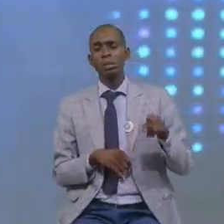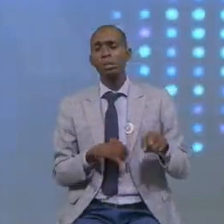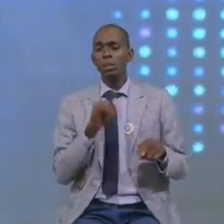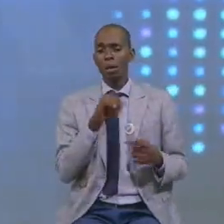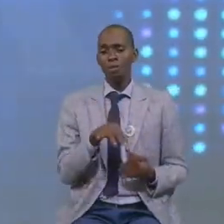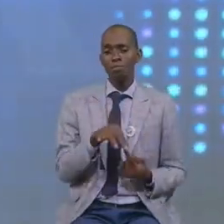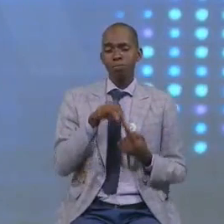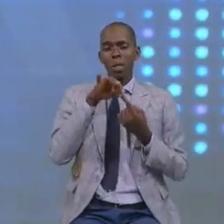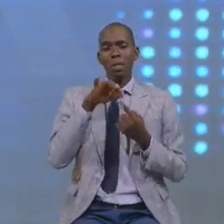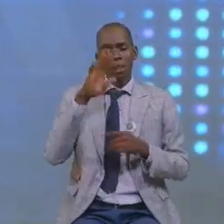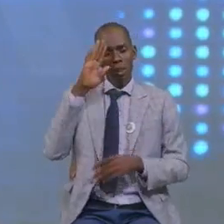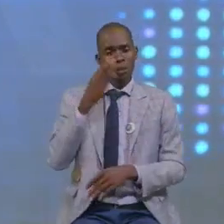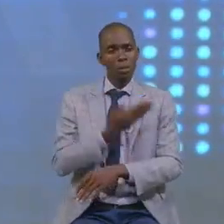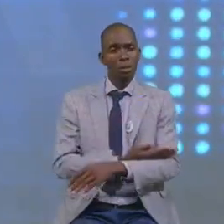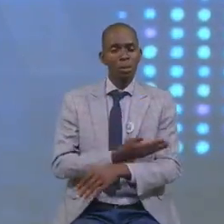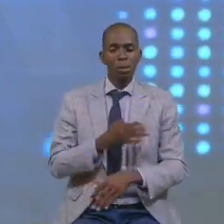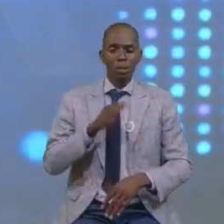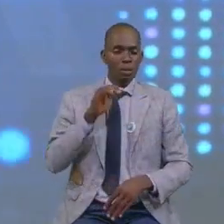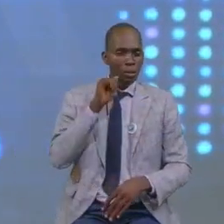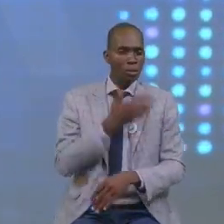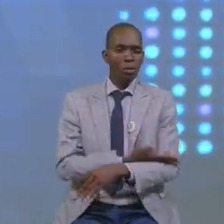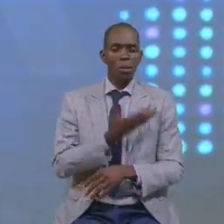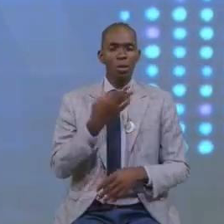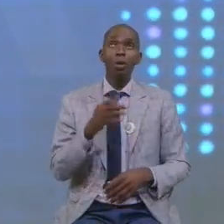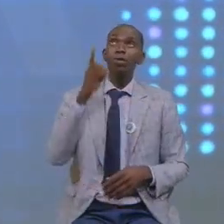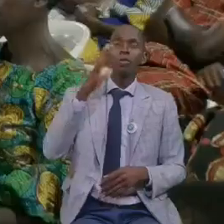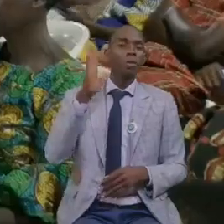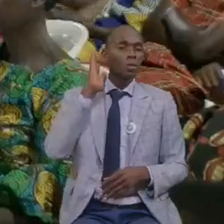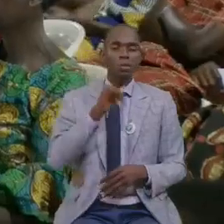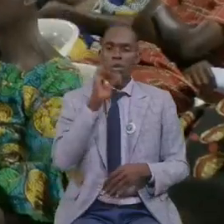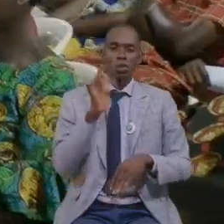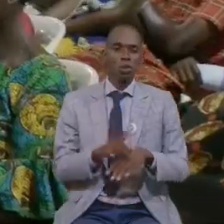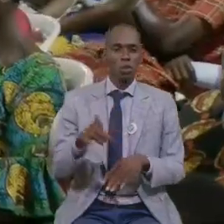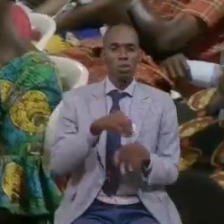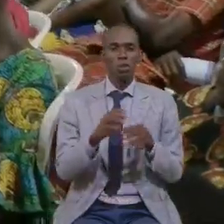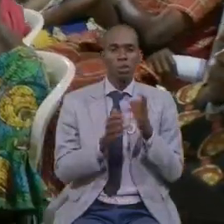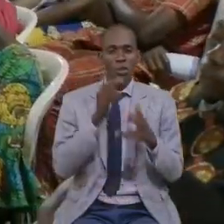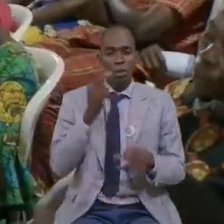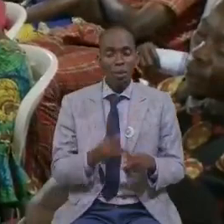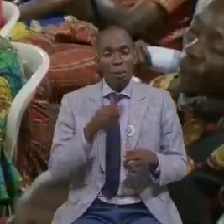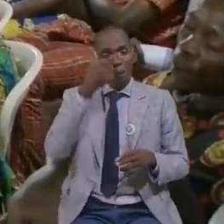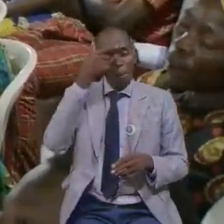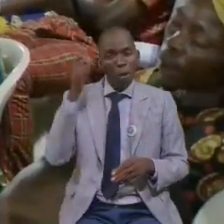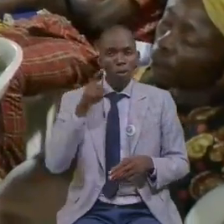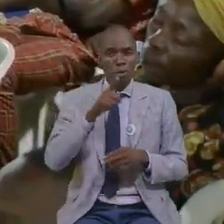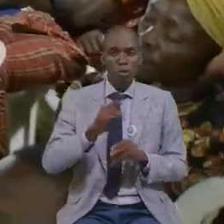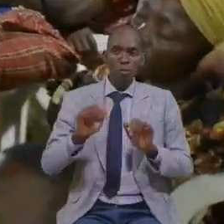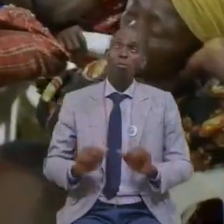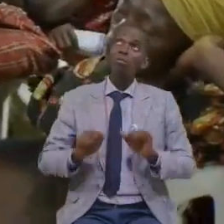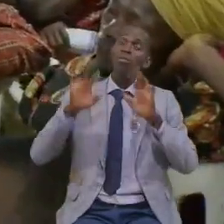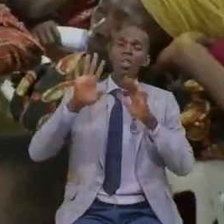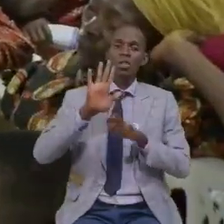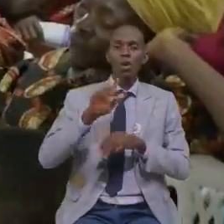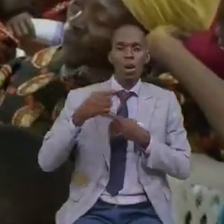child of God. I cannot touch her. They will not touch you, because you give your heart unto